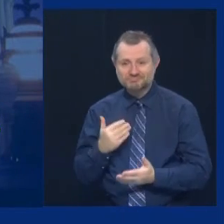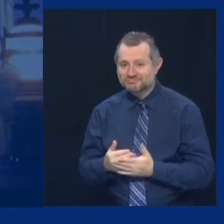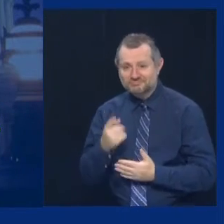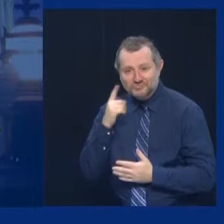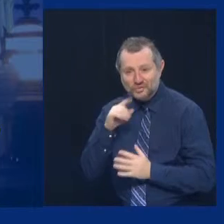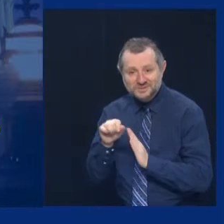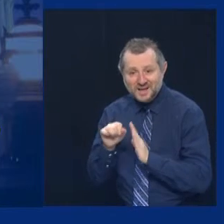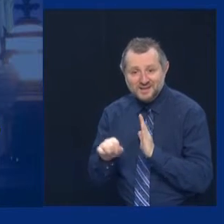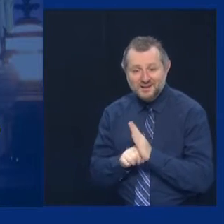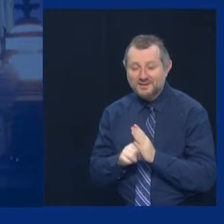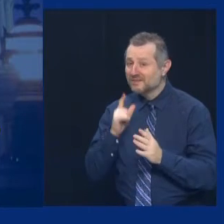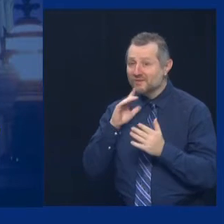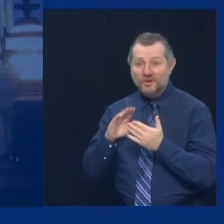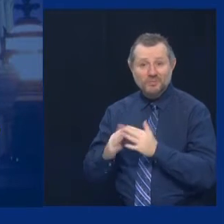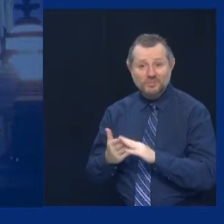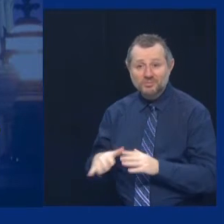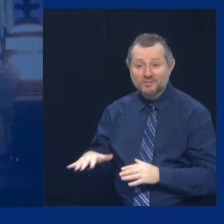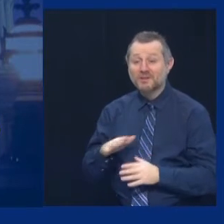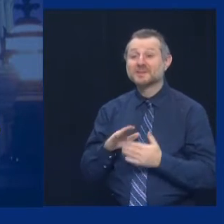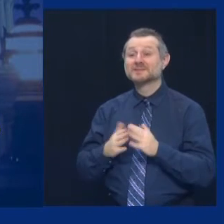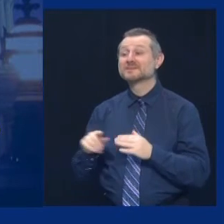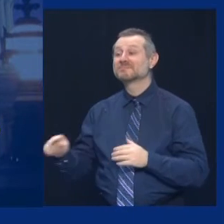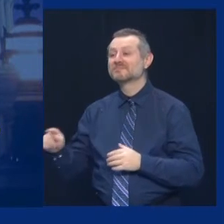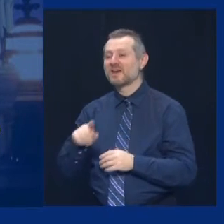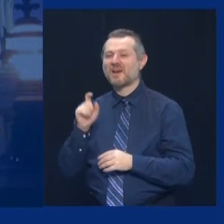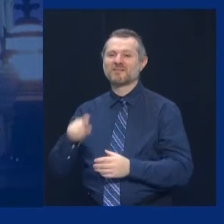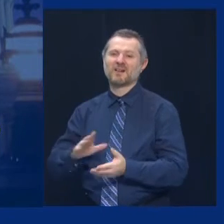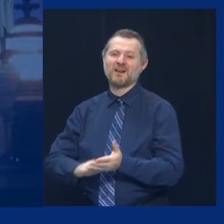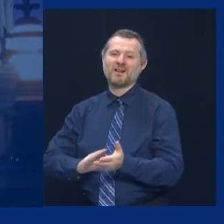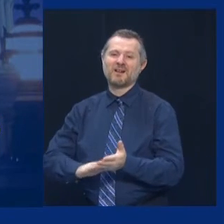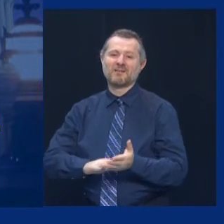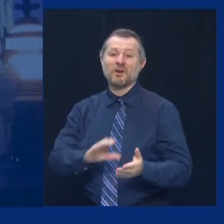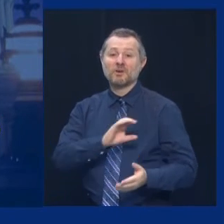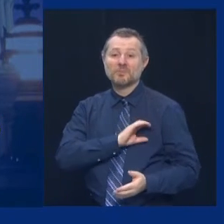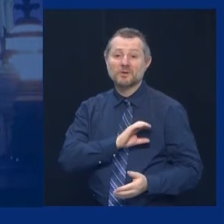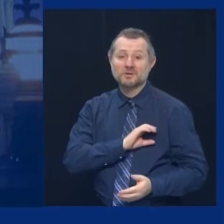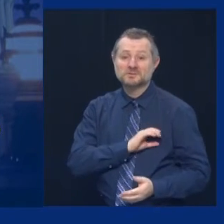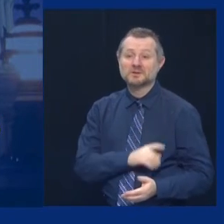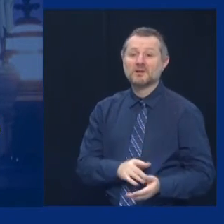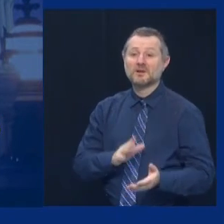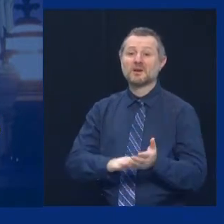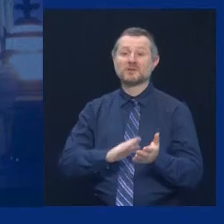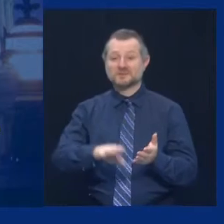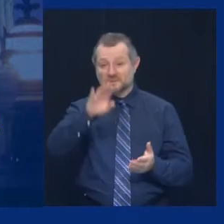means cities lay off police officers, and they lay off firemen,